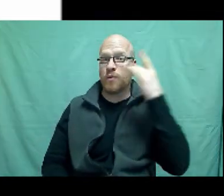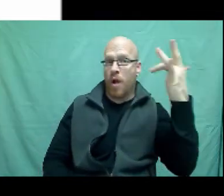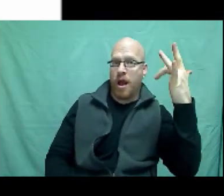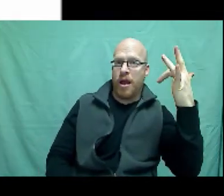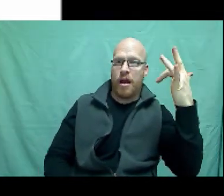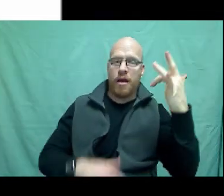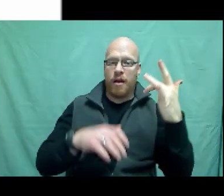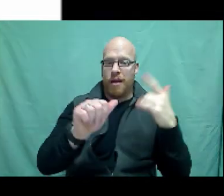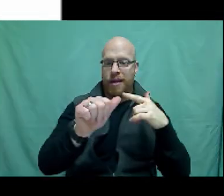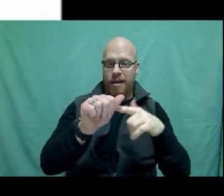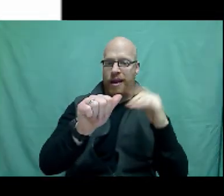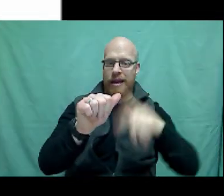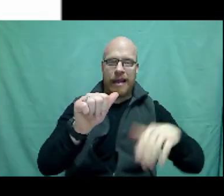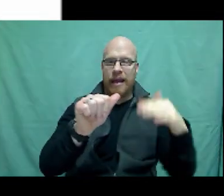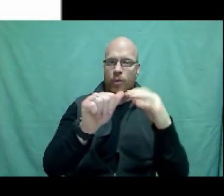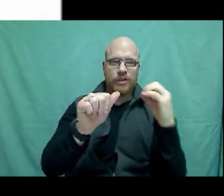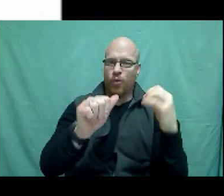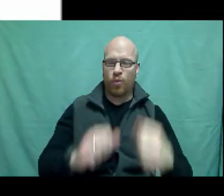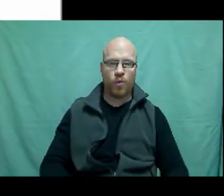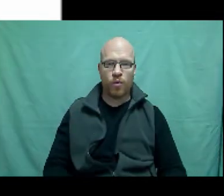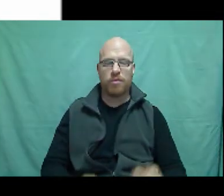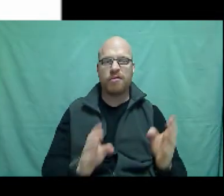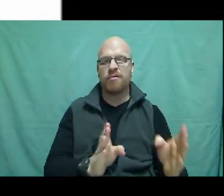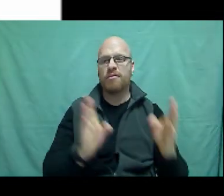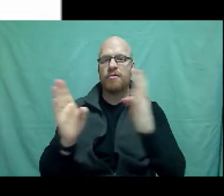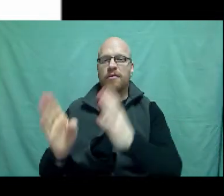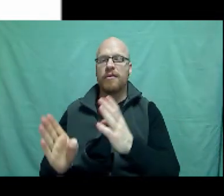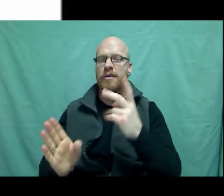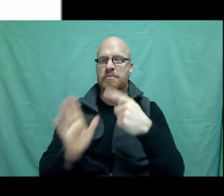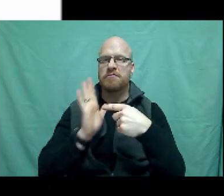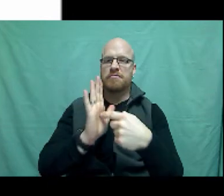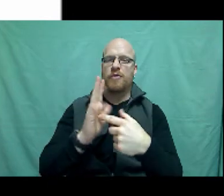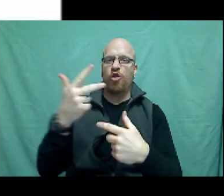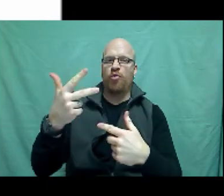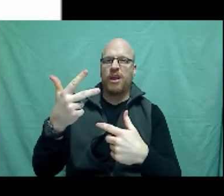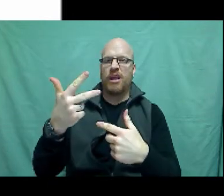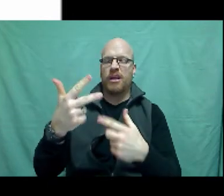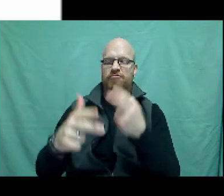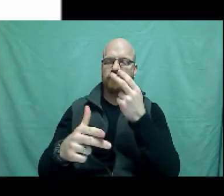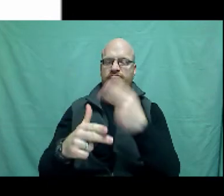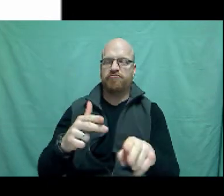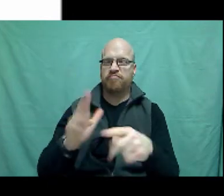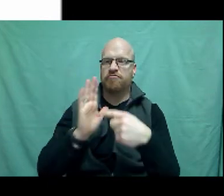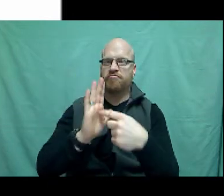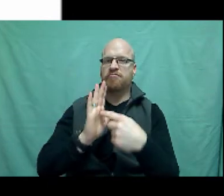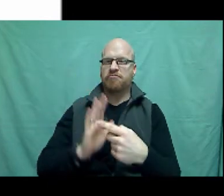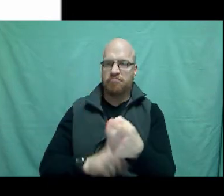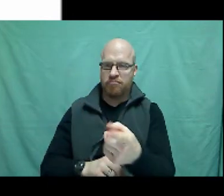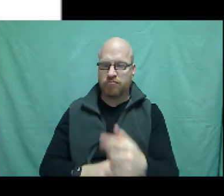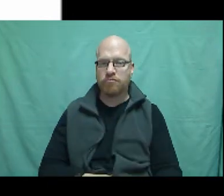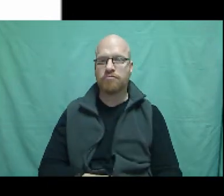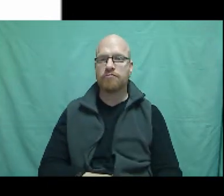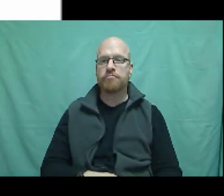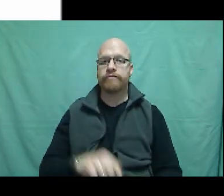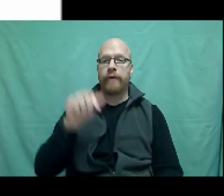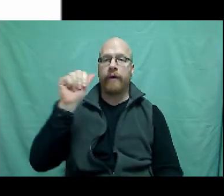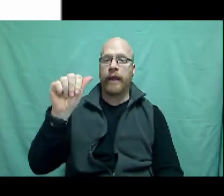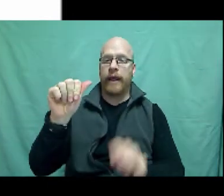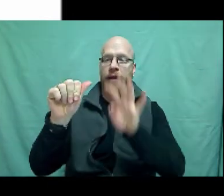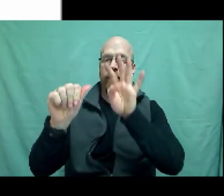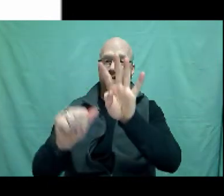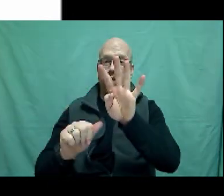Okay, now you can see why. A cannot equal 0. Let's move on to our examples. We have 3 examples here, and they're relatively